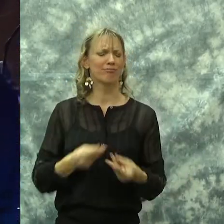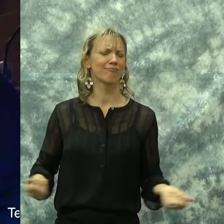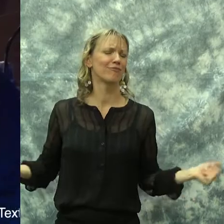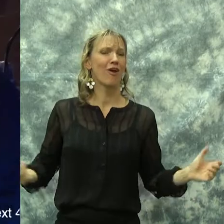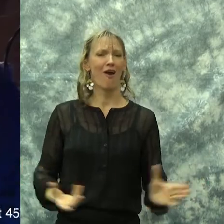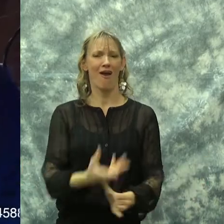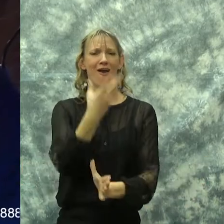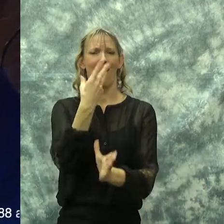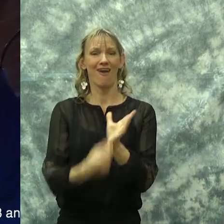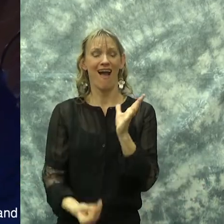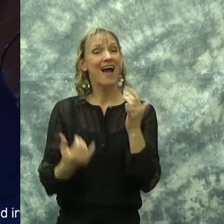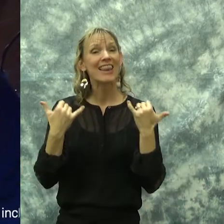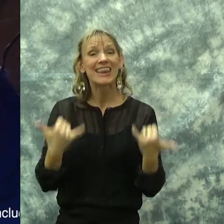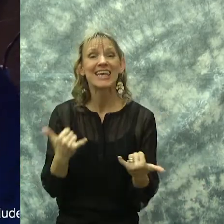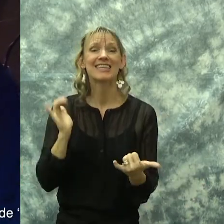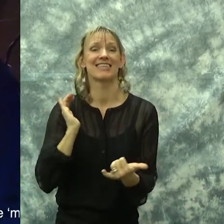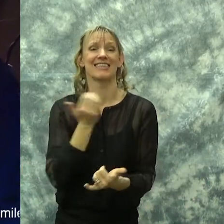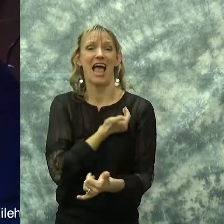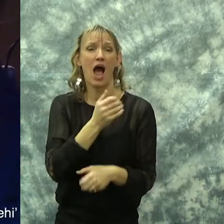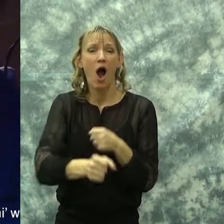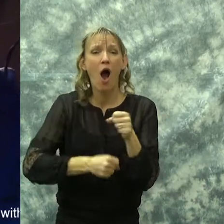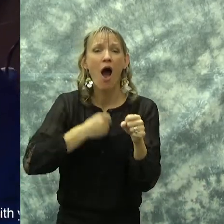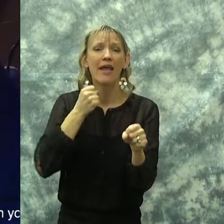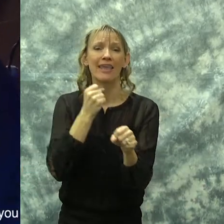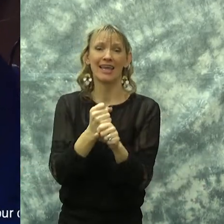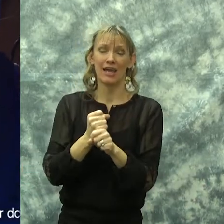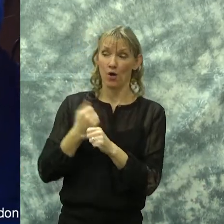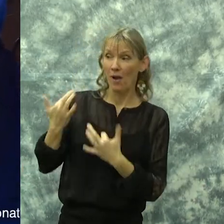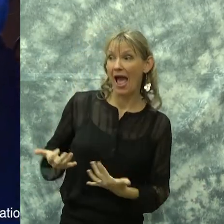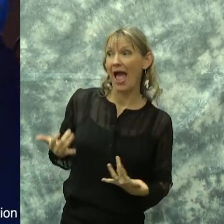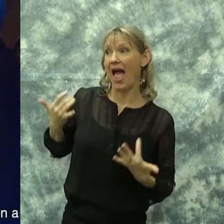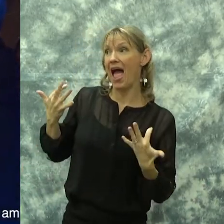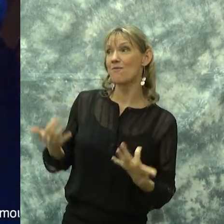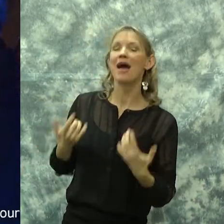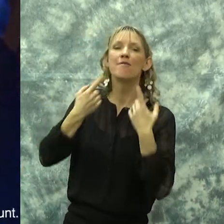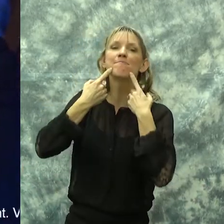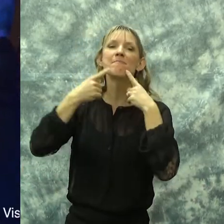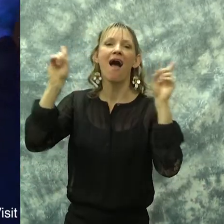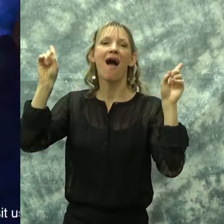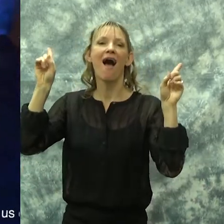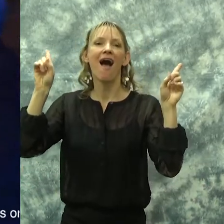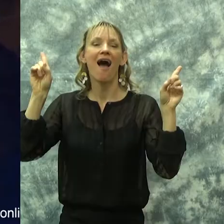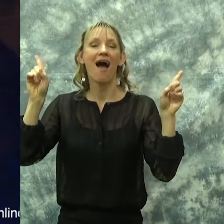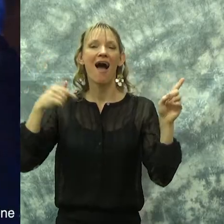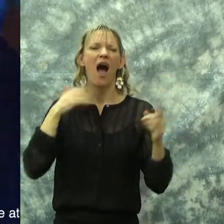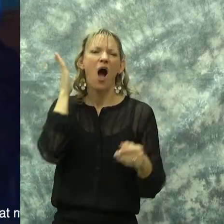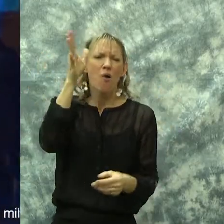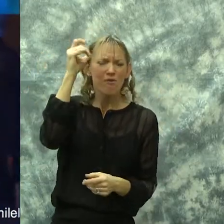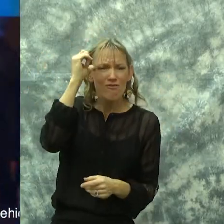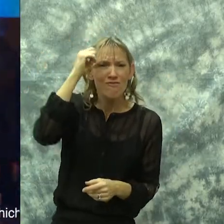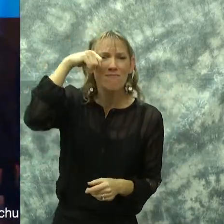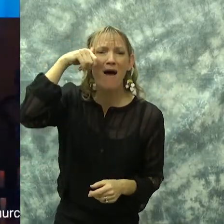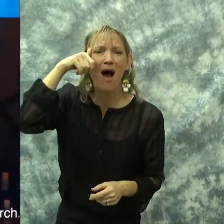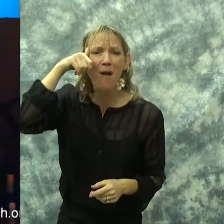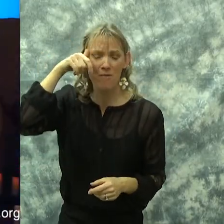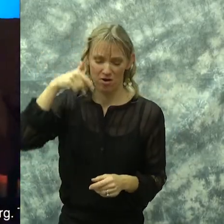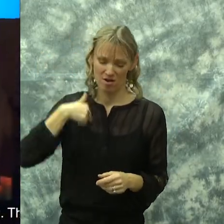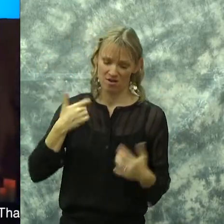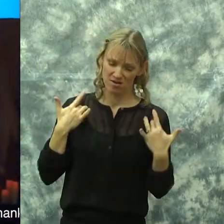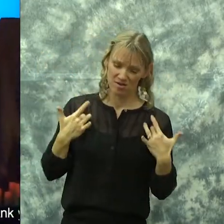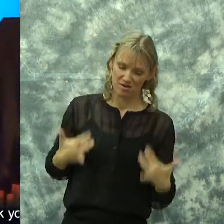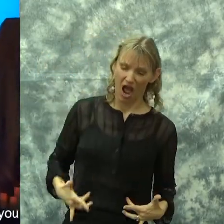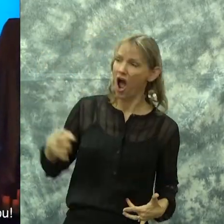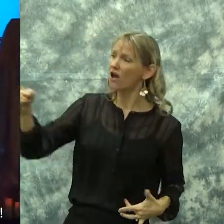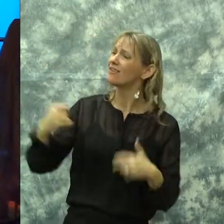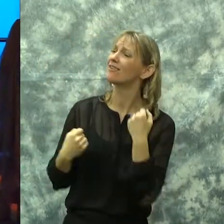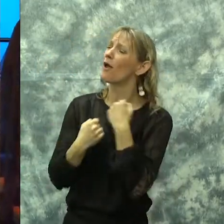And this will be our year. Took a long time to grow. And I won't forget the way you held